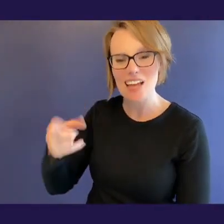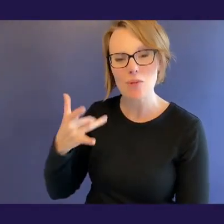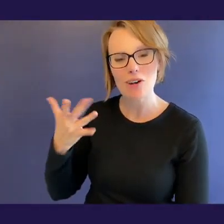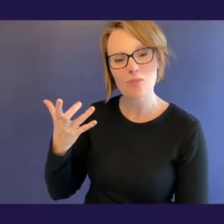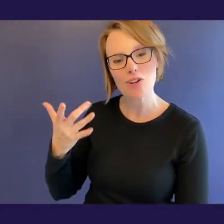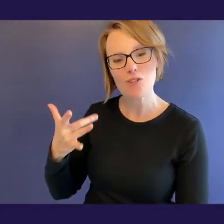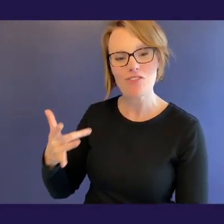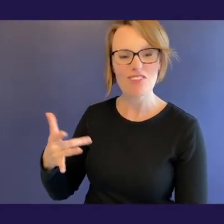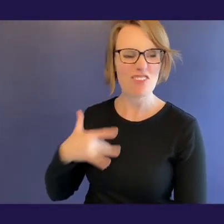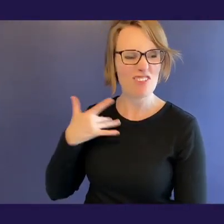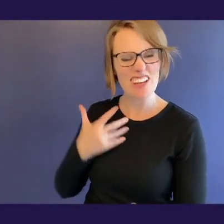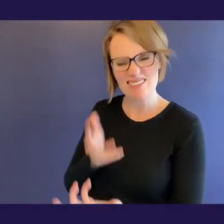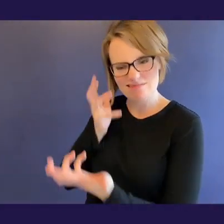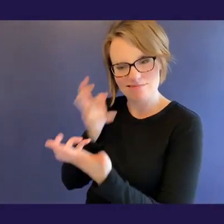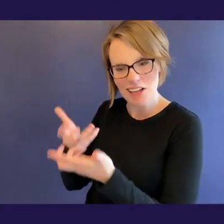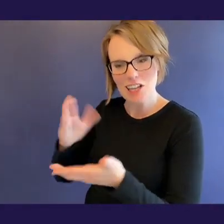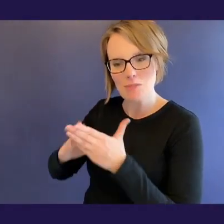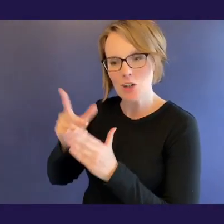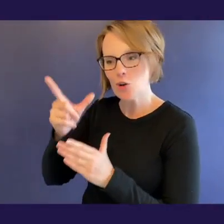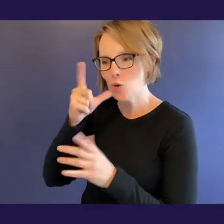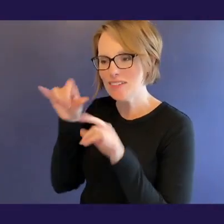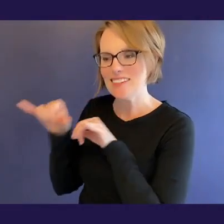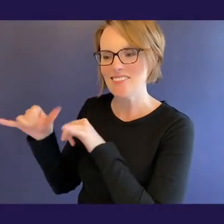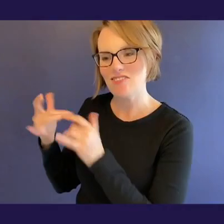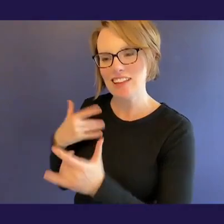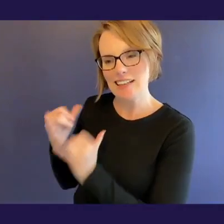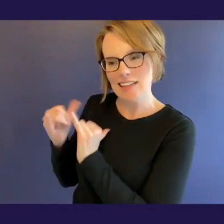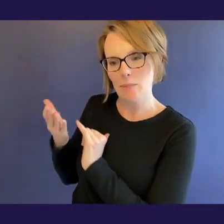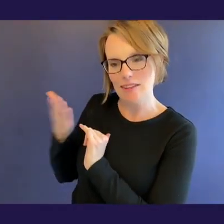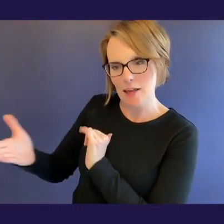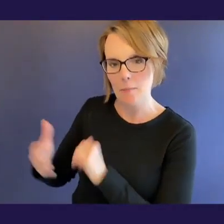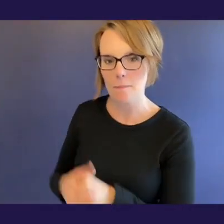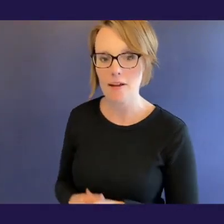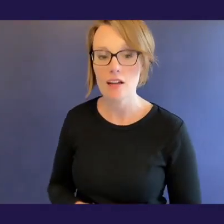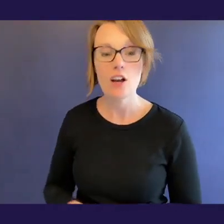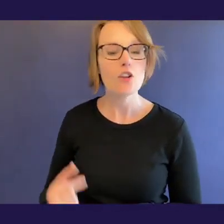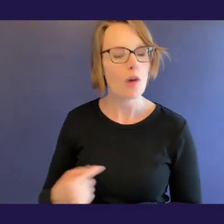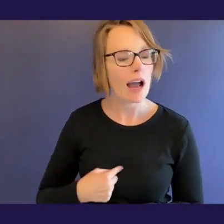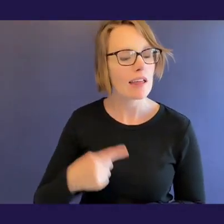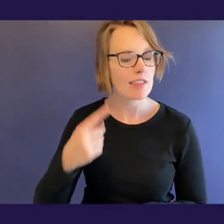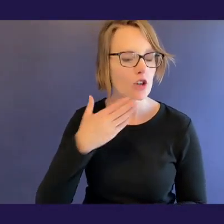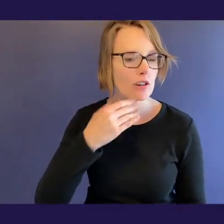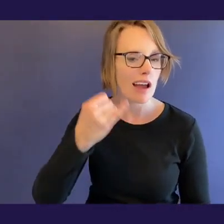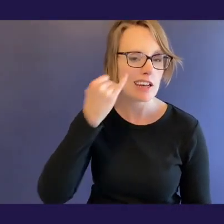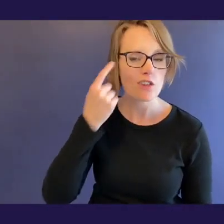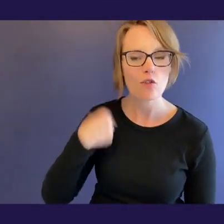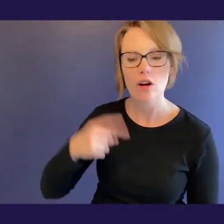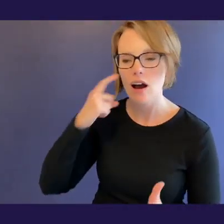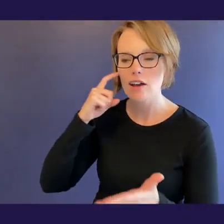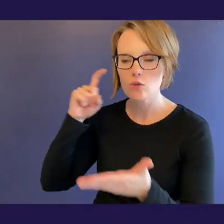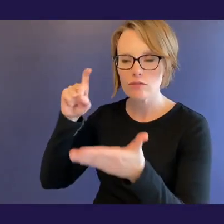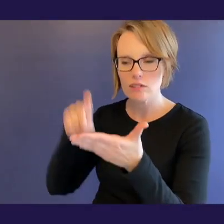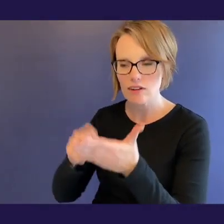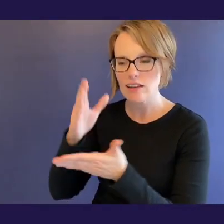doing the same. And so I think identifying those smaller communities where people are trying to